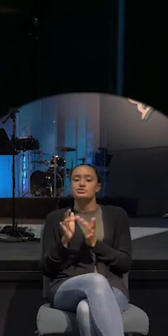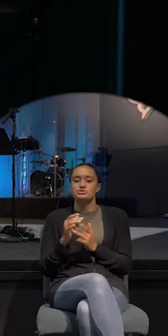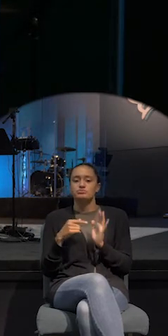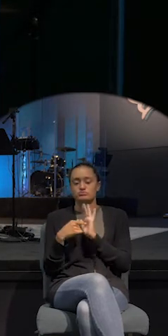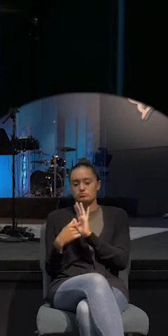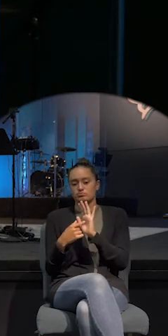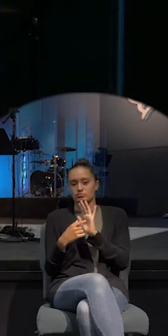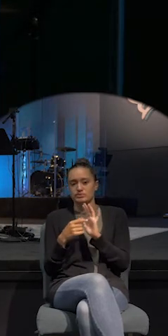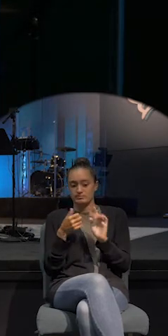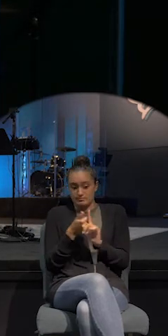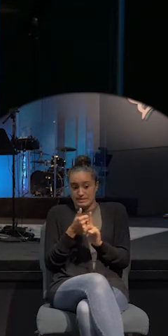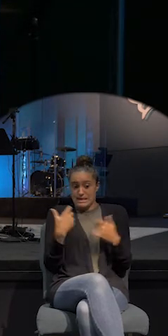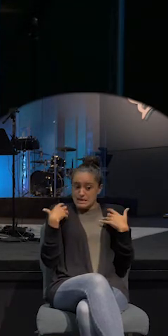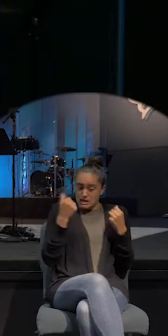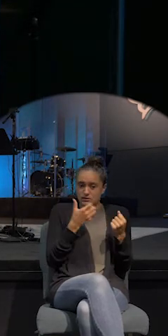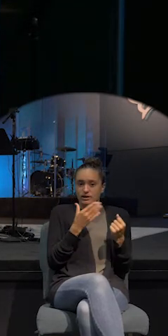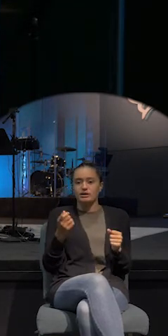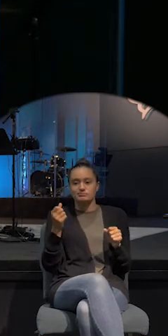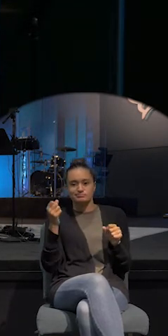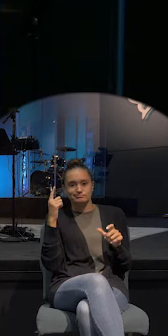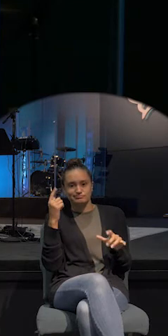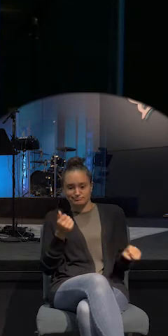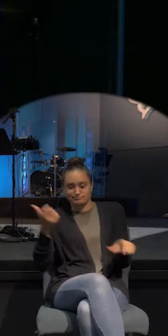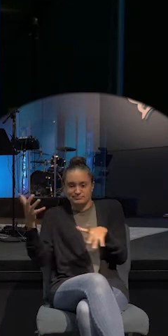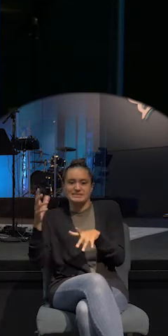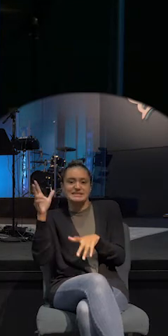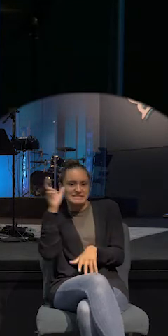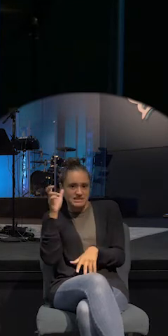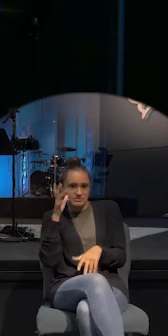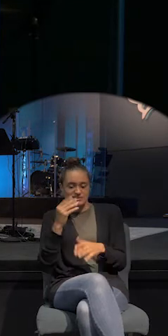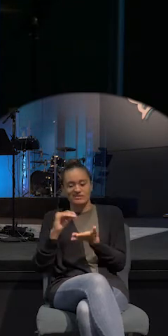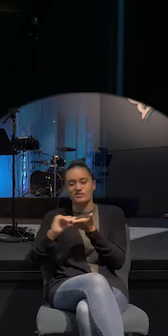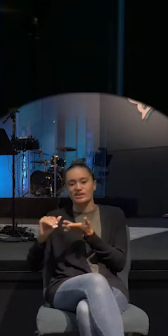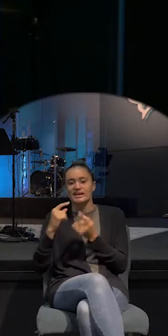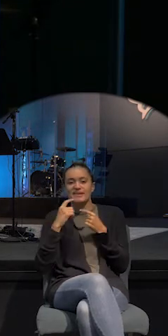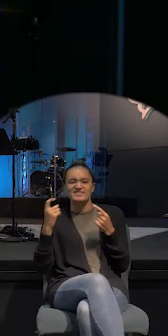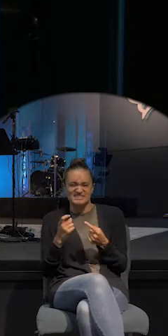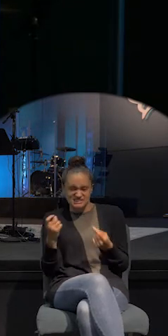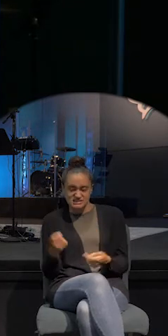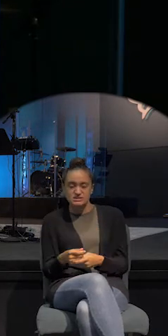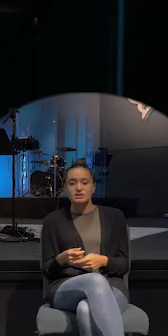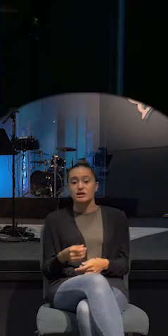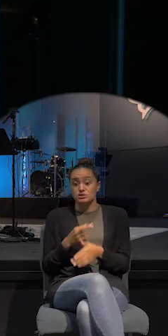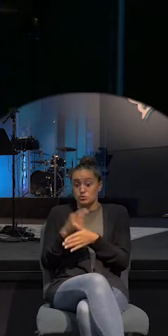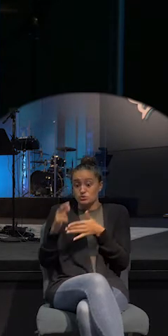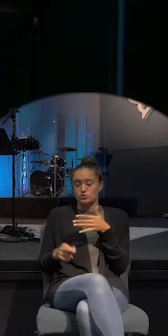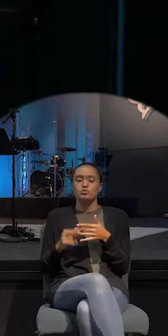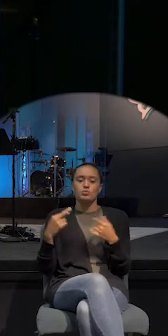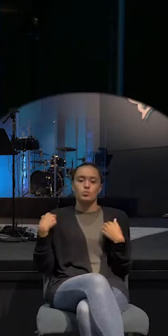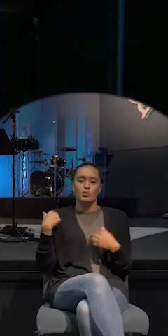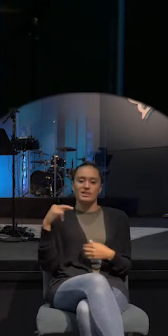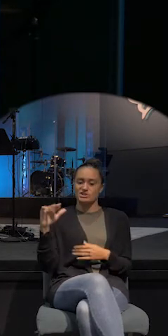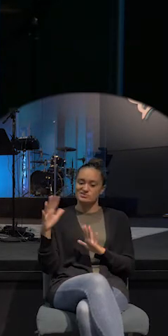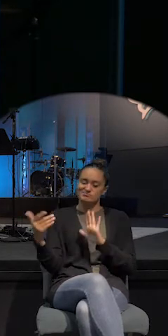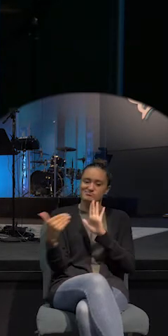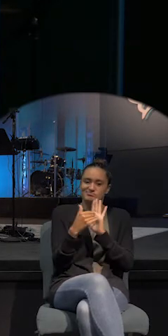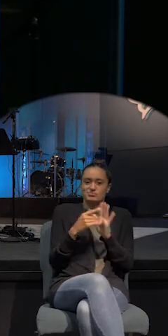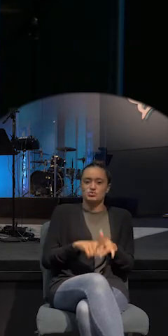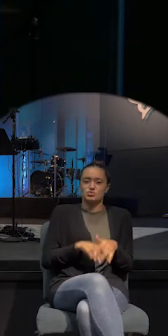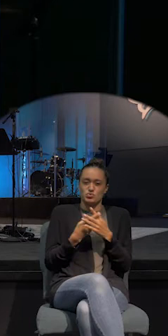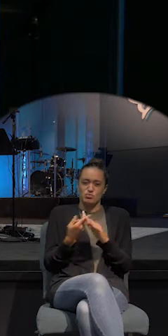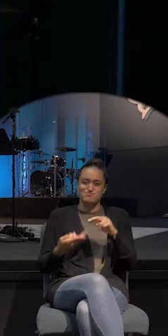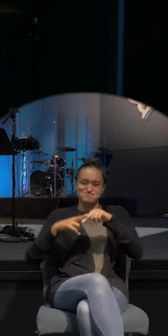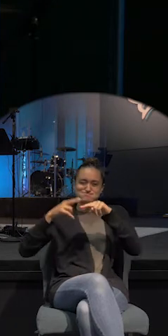demons and forgave sins. And as a result, as we've seen, religious opposition began to grow, opposing